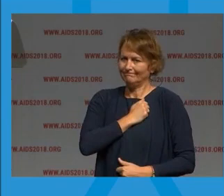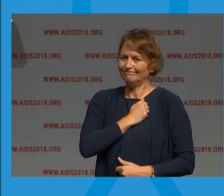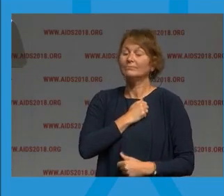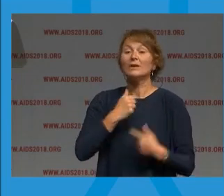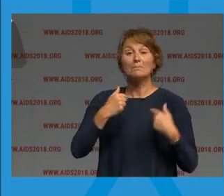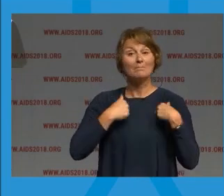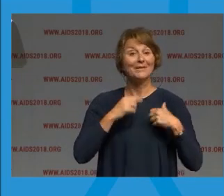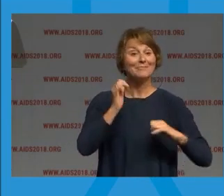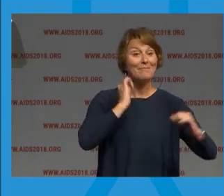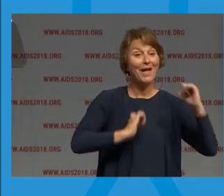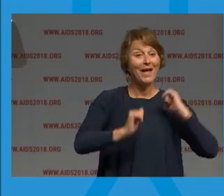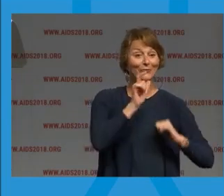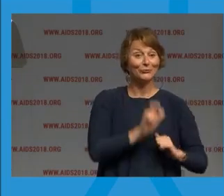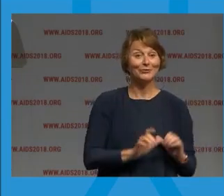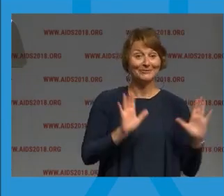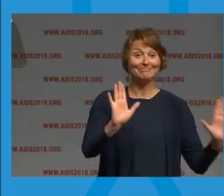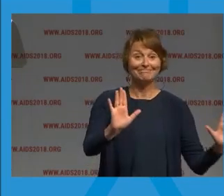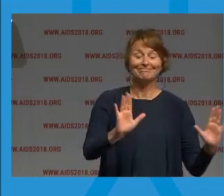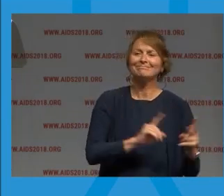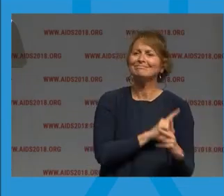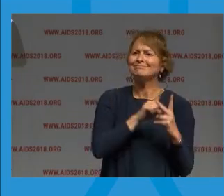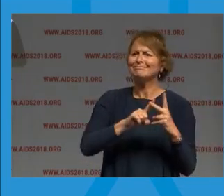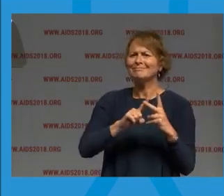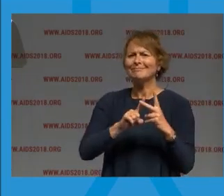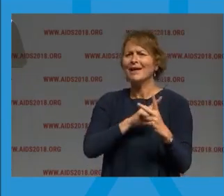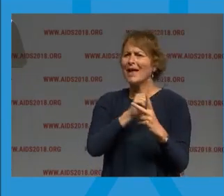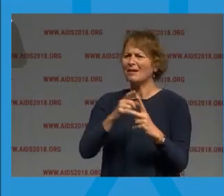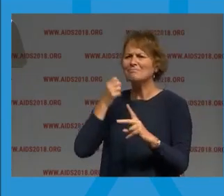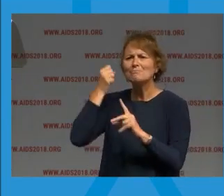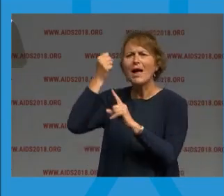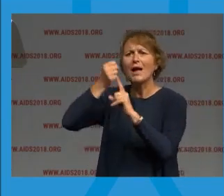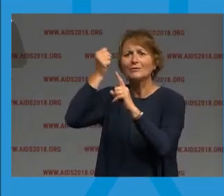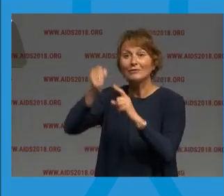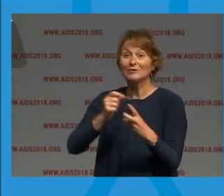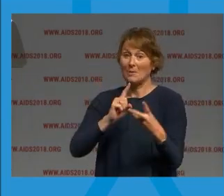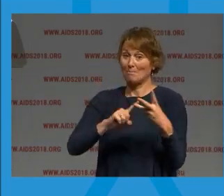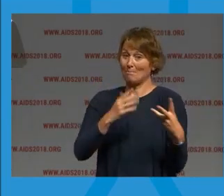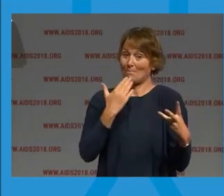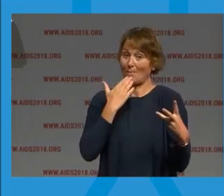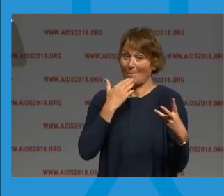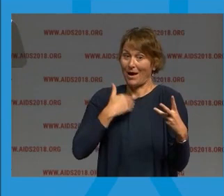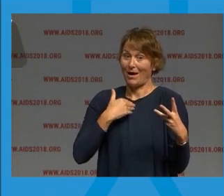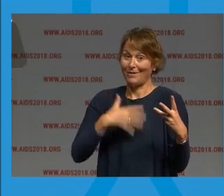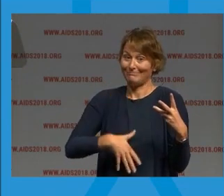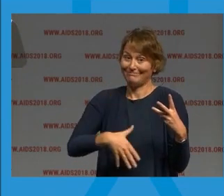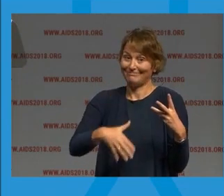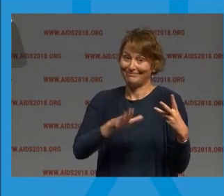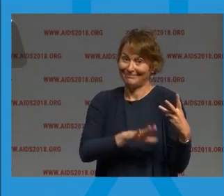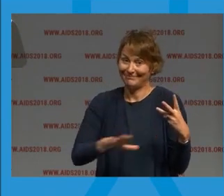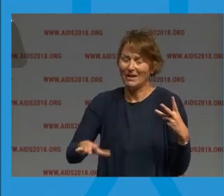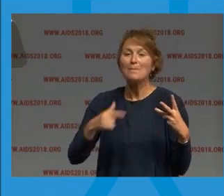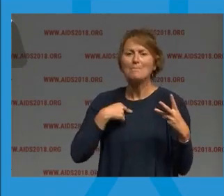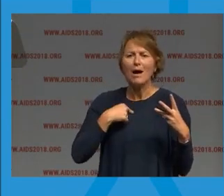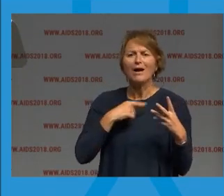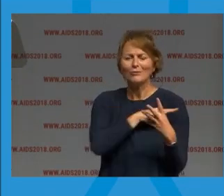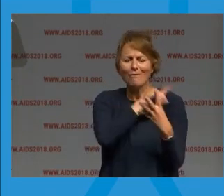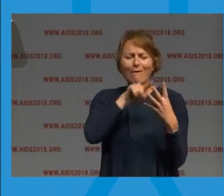an actor, an activist, and a mother, I am also an